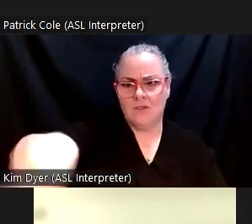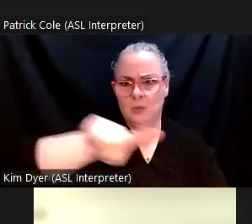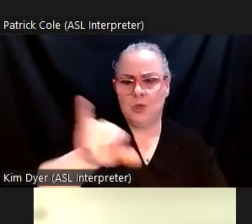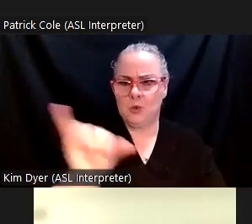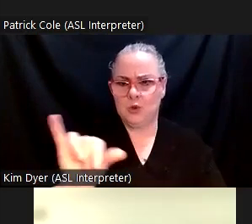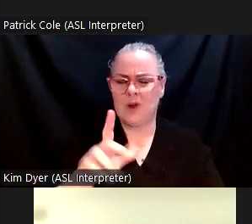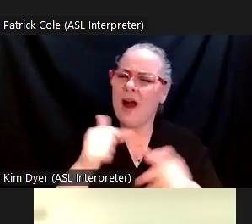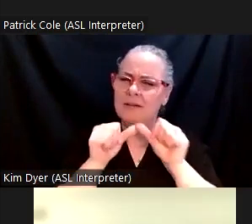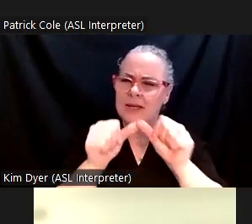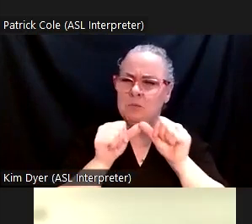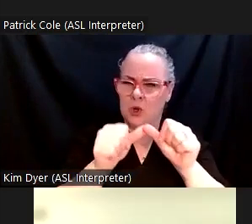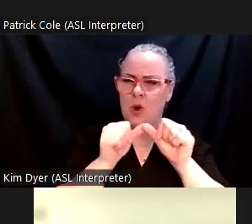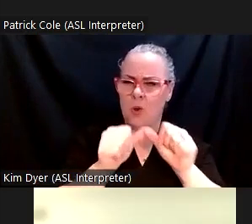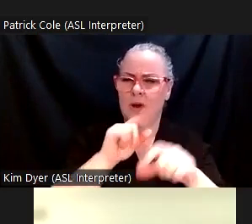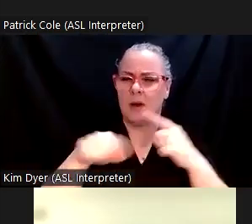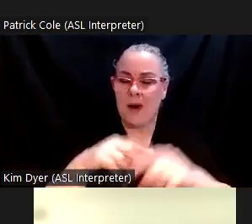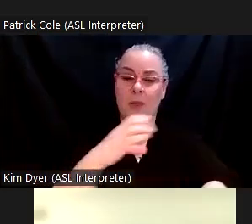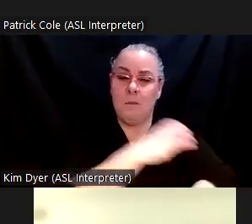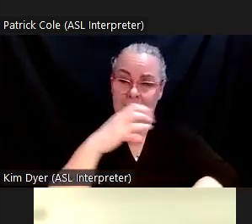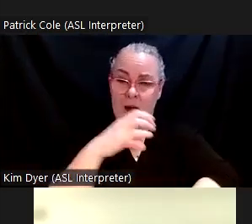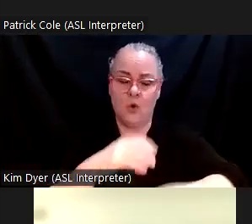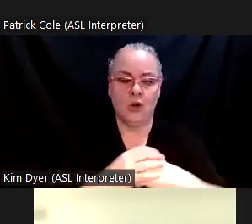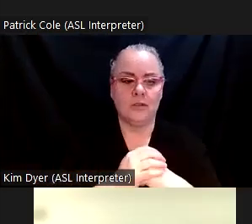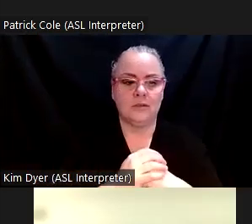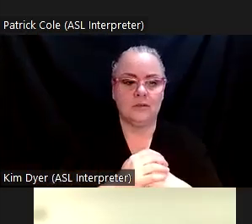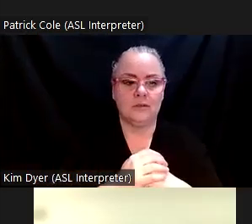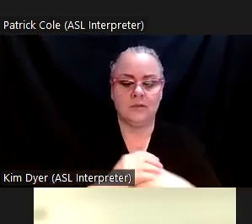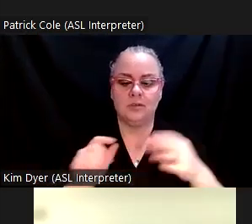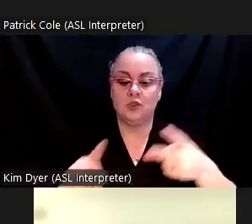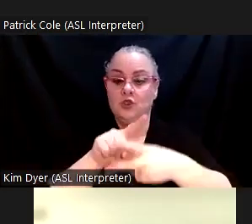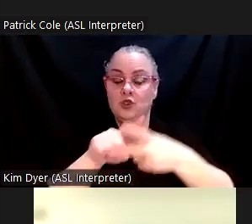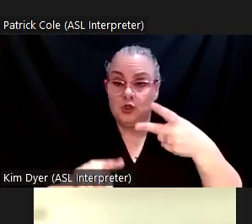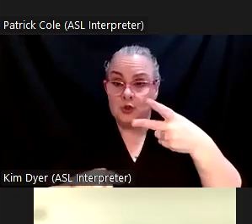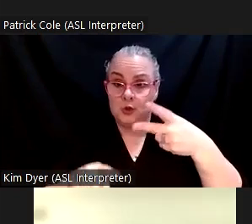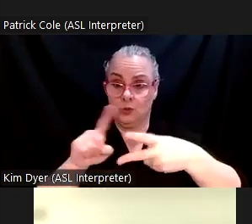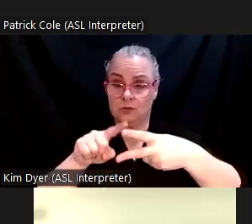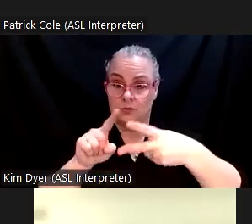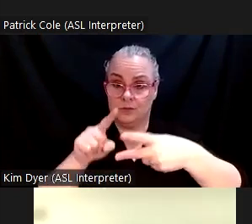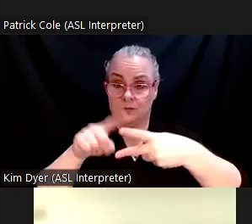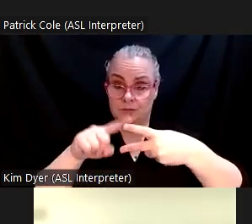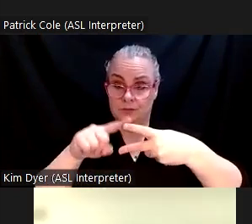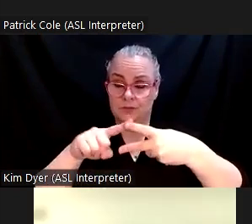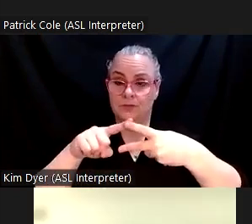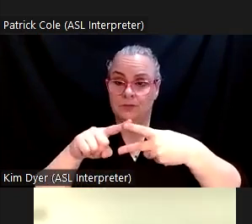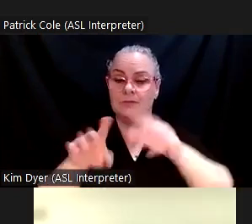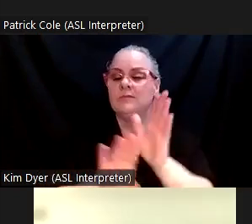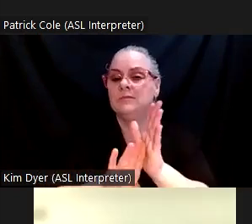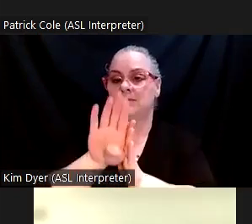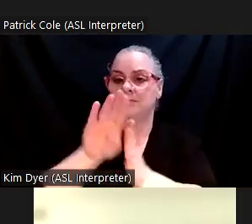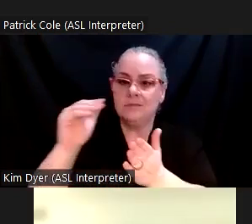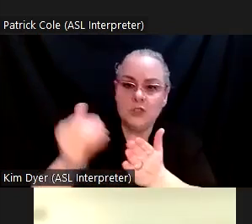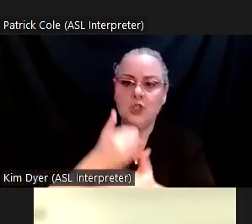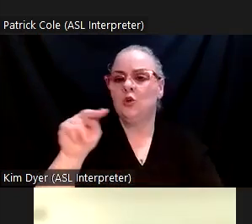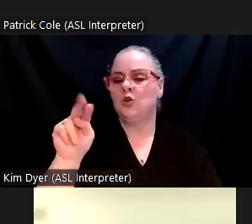I'll keep going. On the power sector, we have two priority measures. The first is to develop new renewable